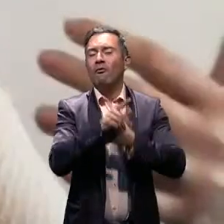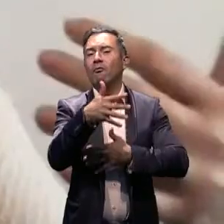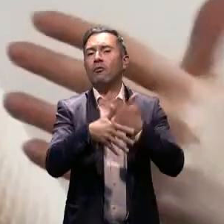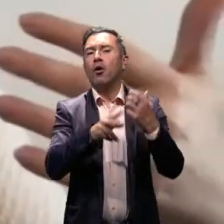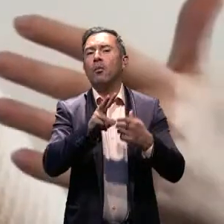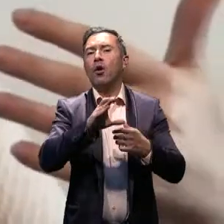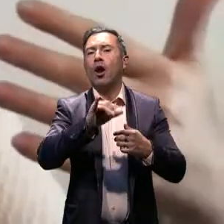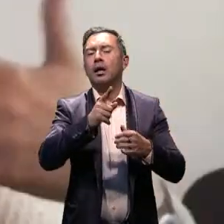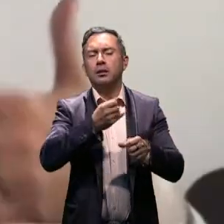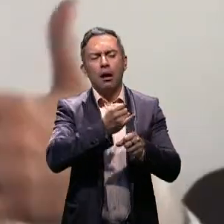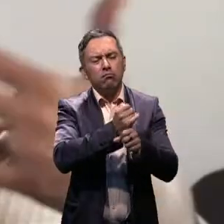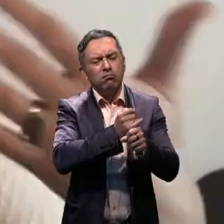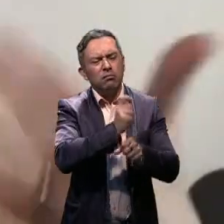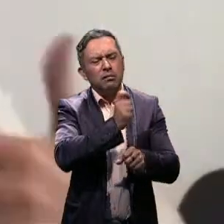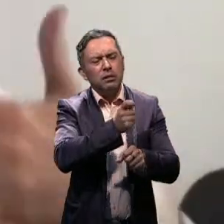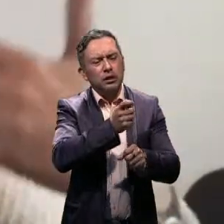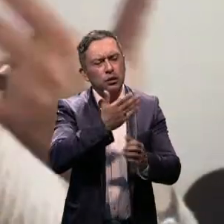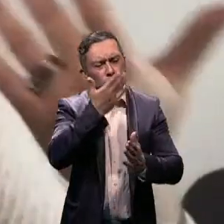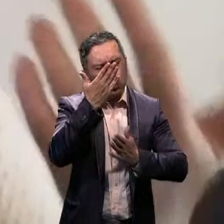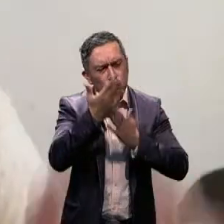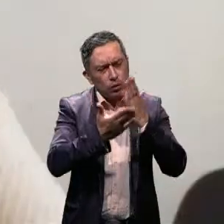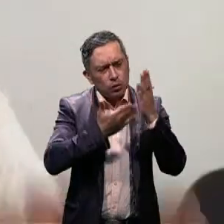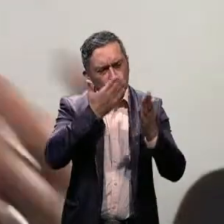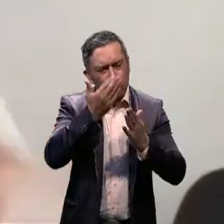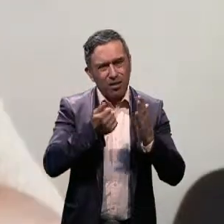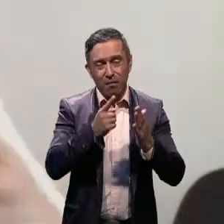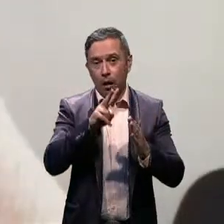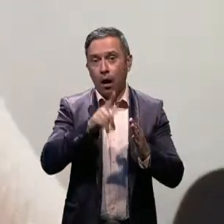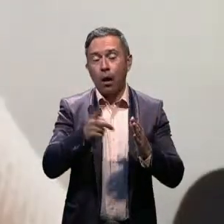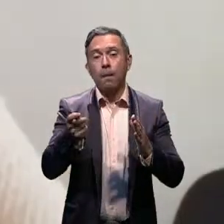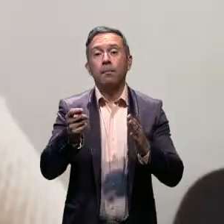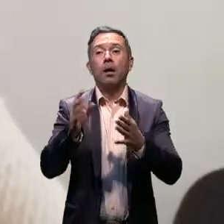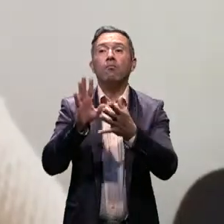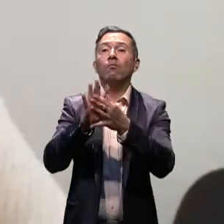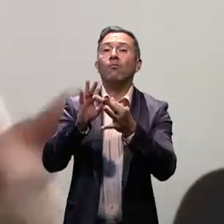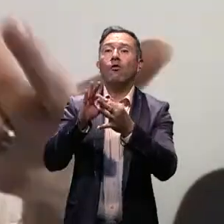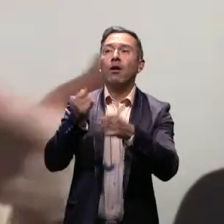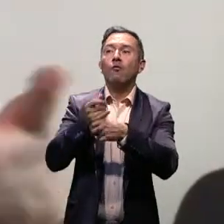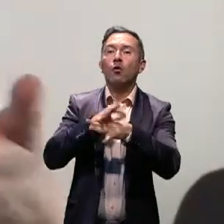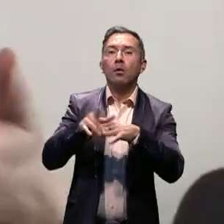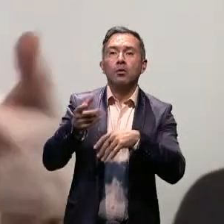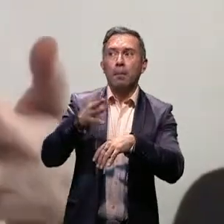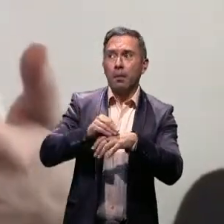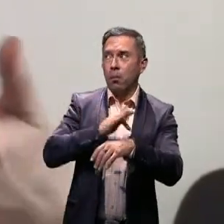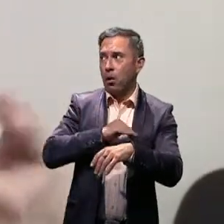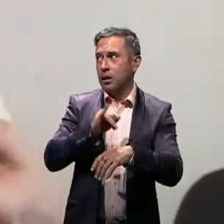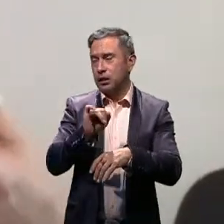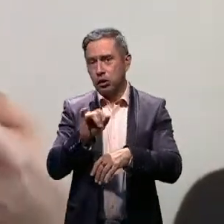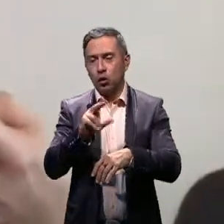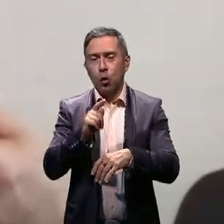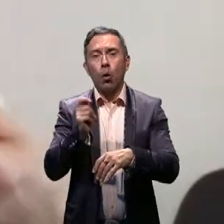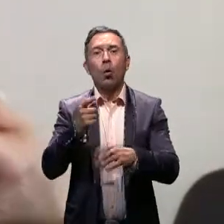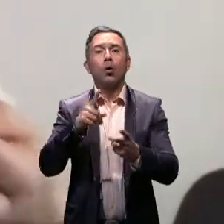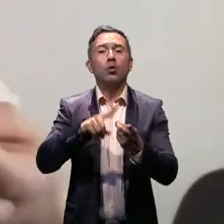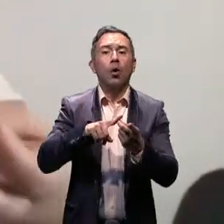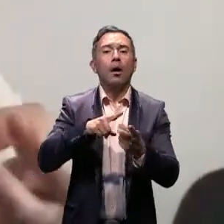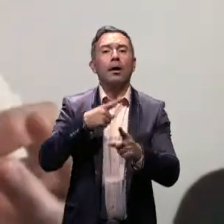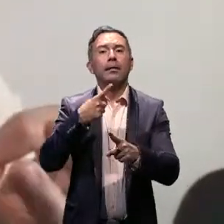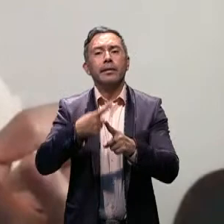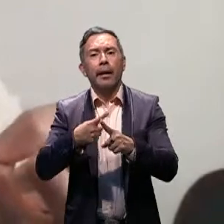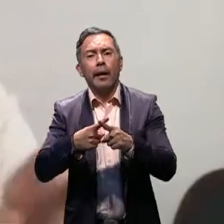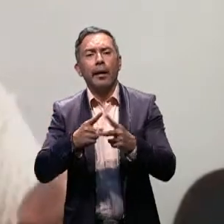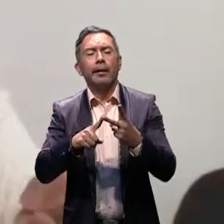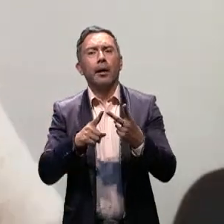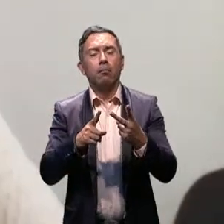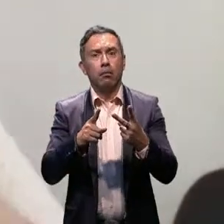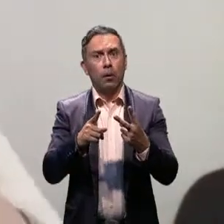violence cases, it's not that there are no data, but there is no way to have access to the information. How